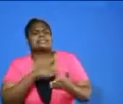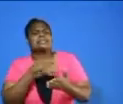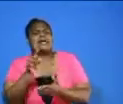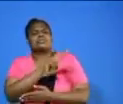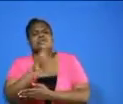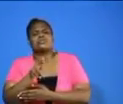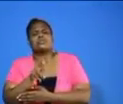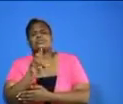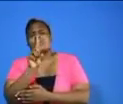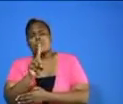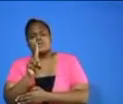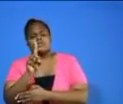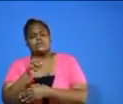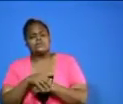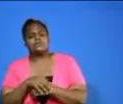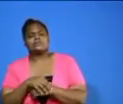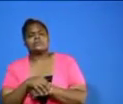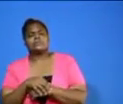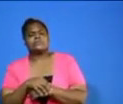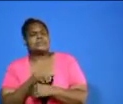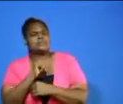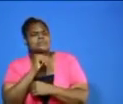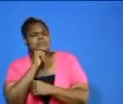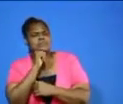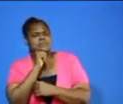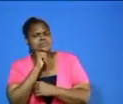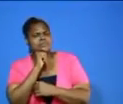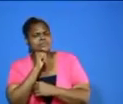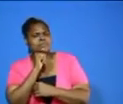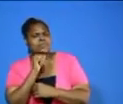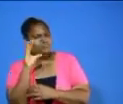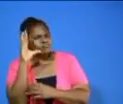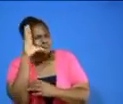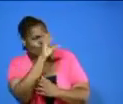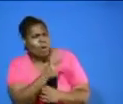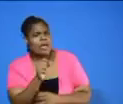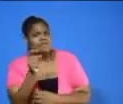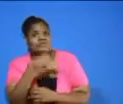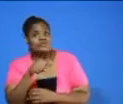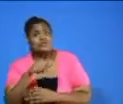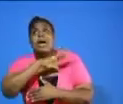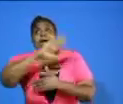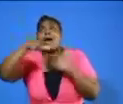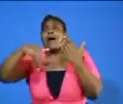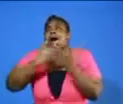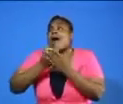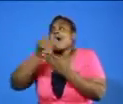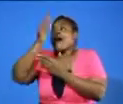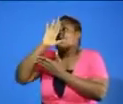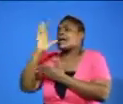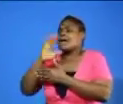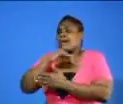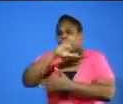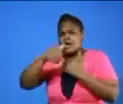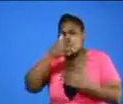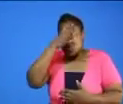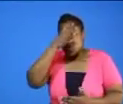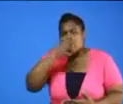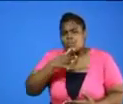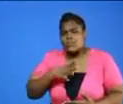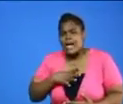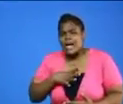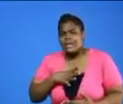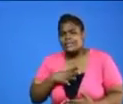1? Does it not seem strange to you that he who is all God and all man, in the